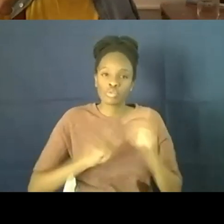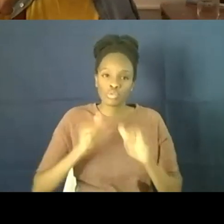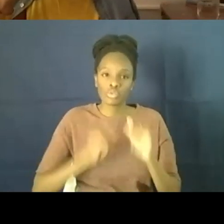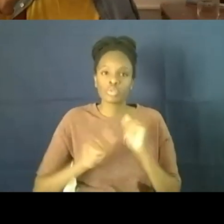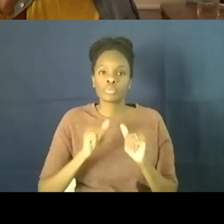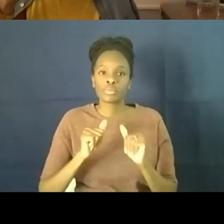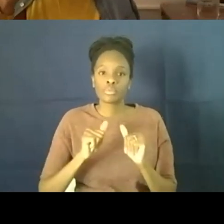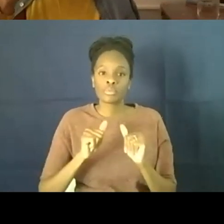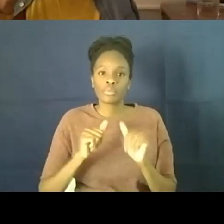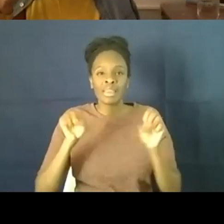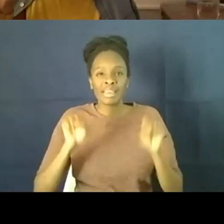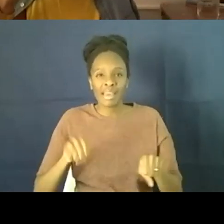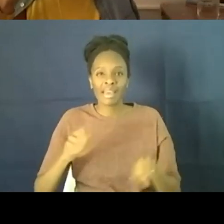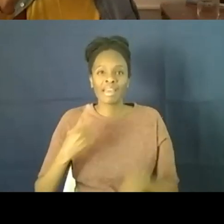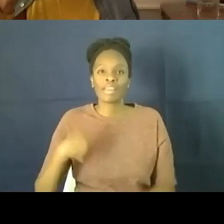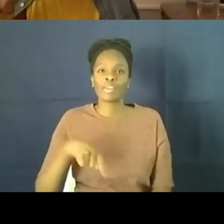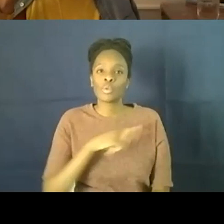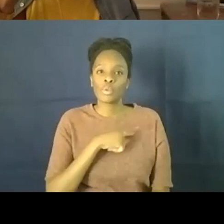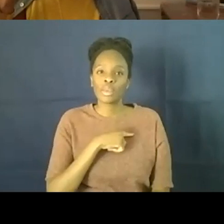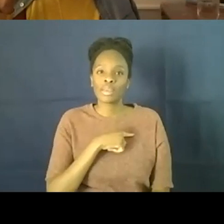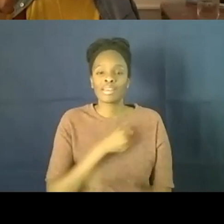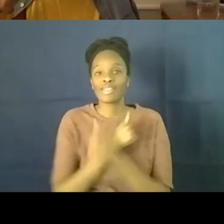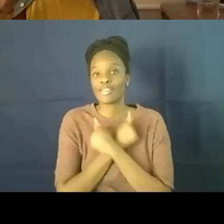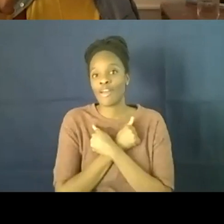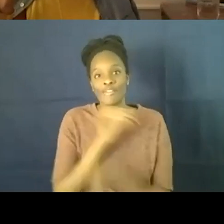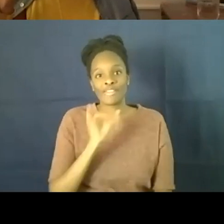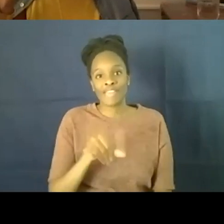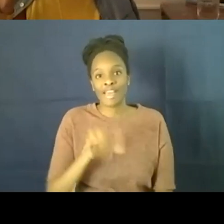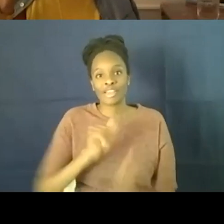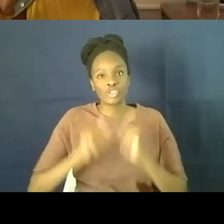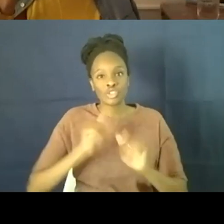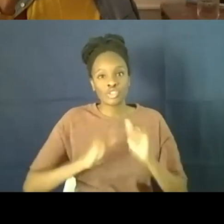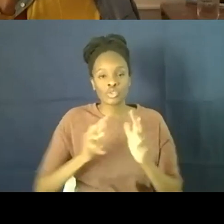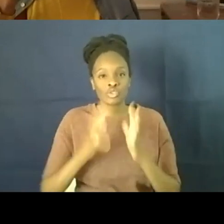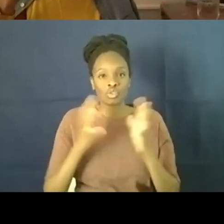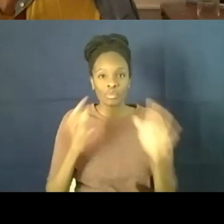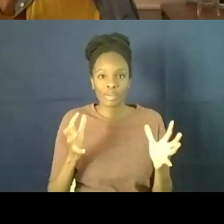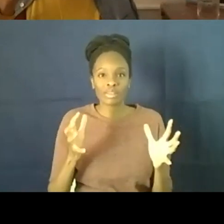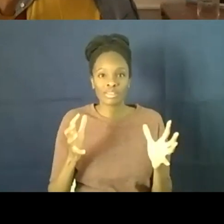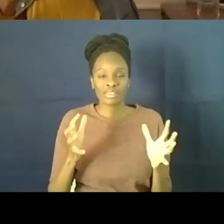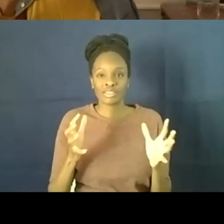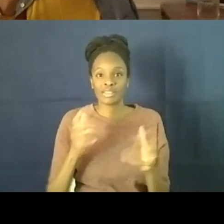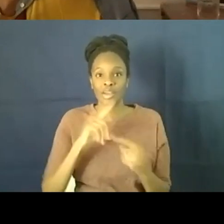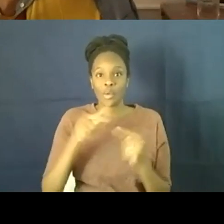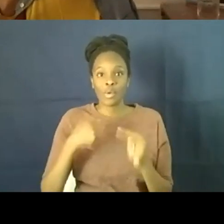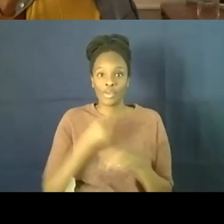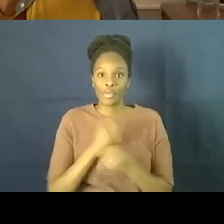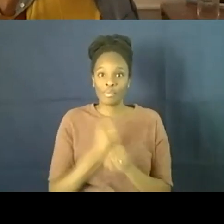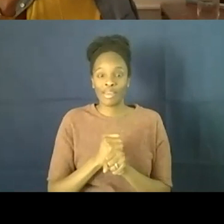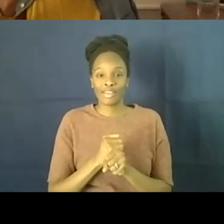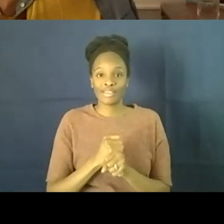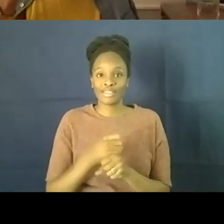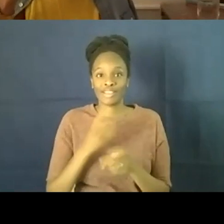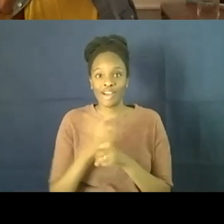jokingly, we just sort of we love that joke so much that whenever we made a meta joke, just like off the fly, Justin would be like, I love it. And